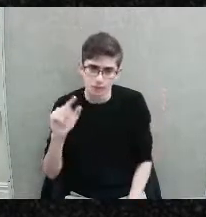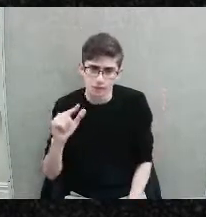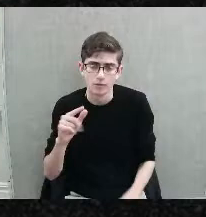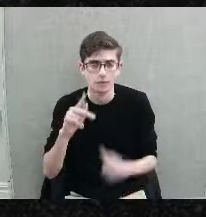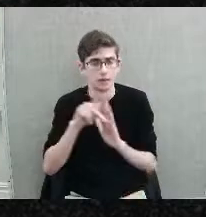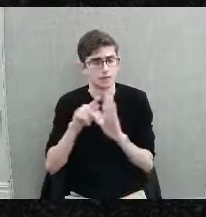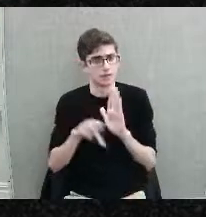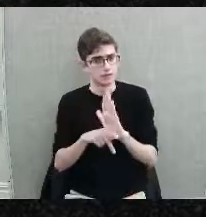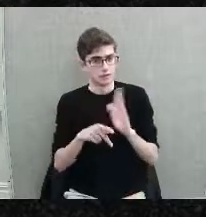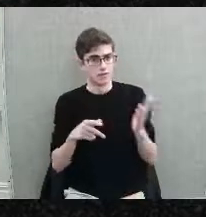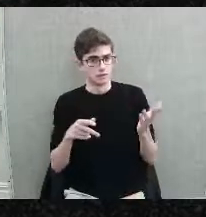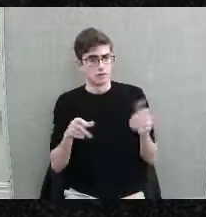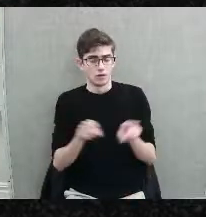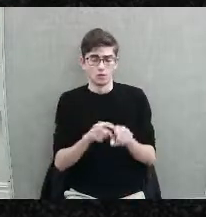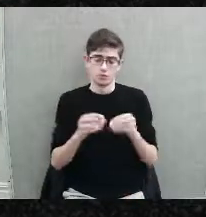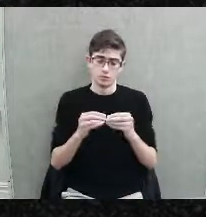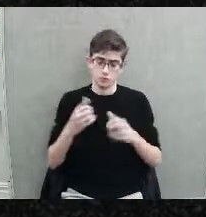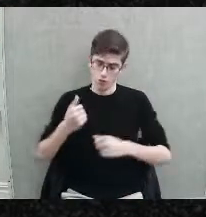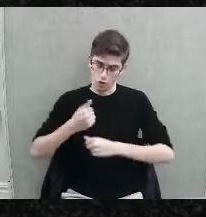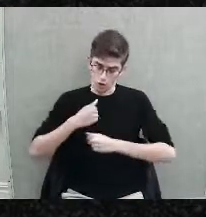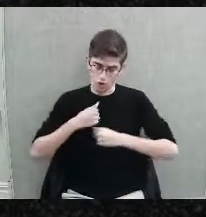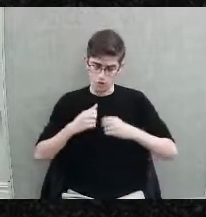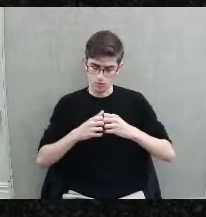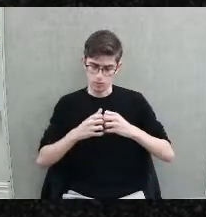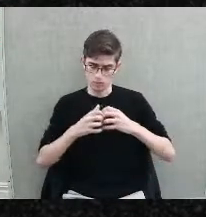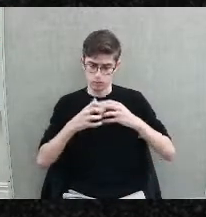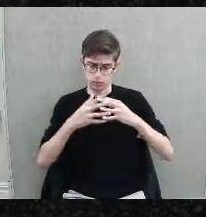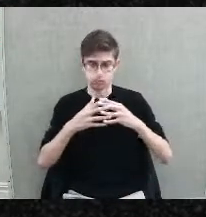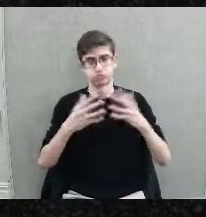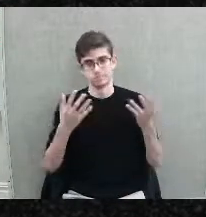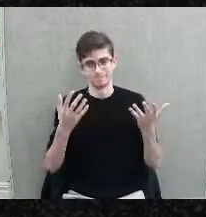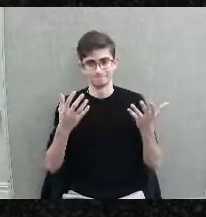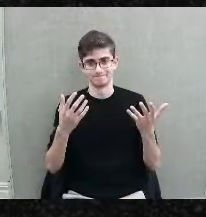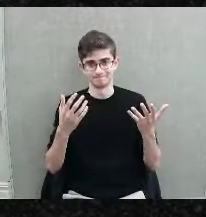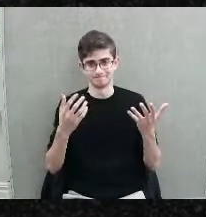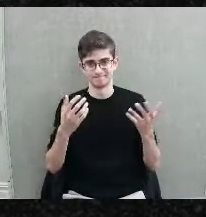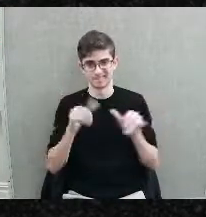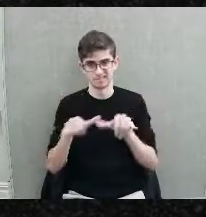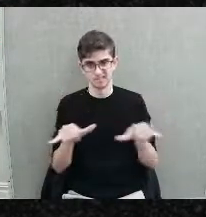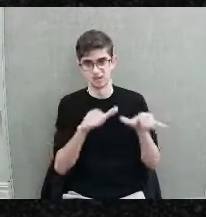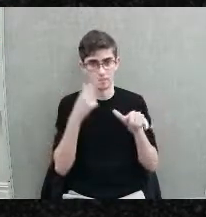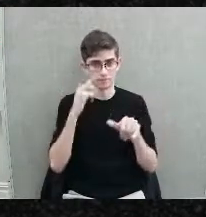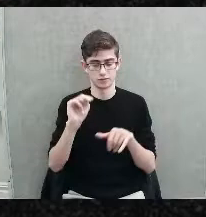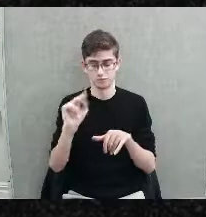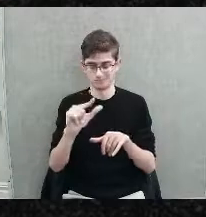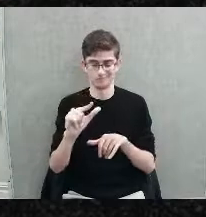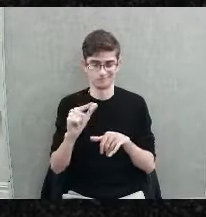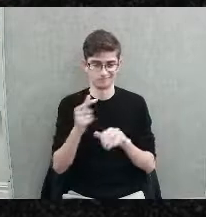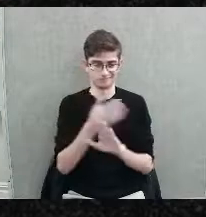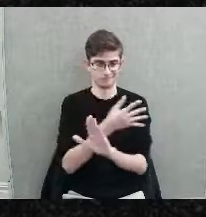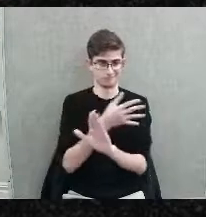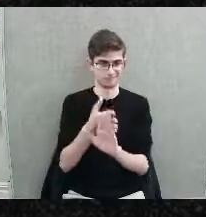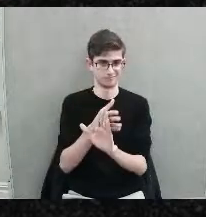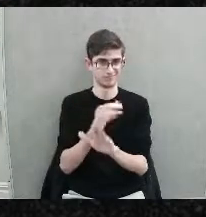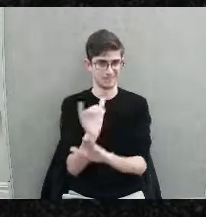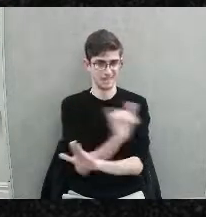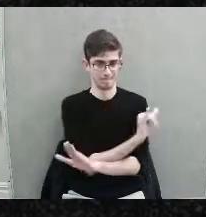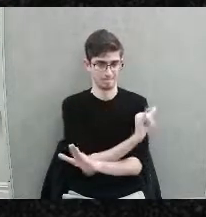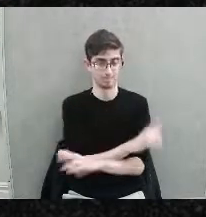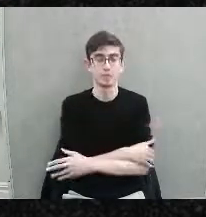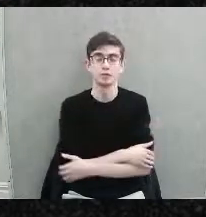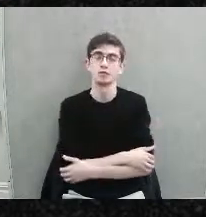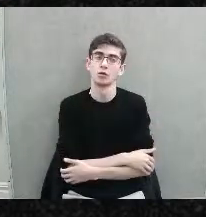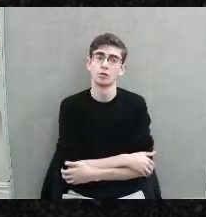and increased militarization, increased securitization, all of these things are like familiar themes.